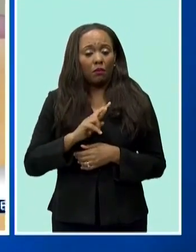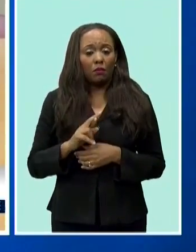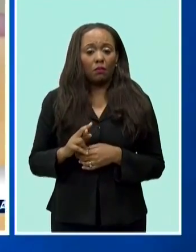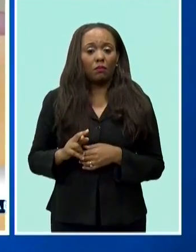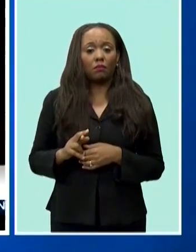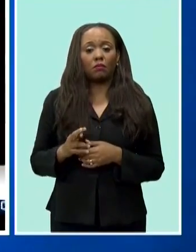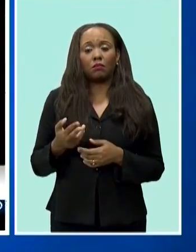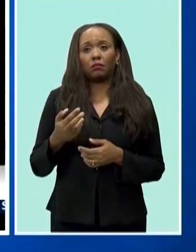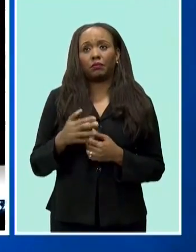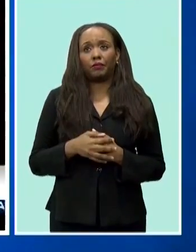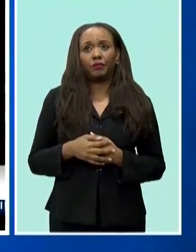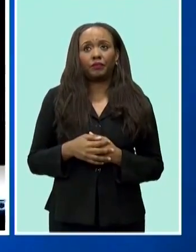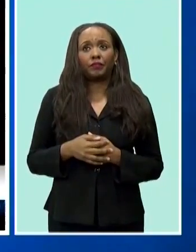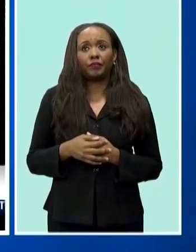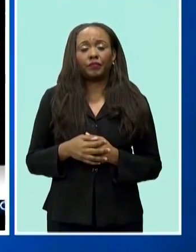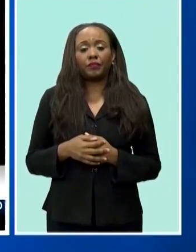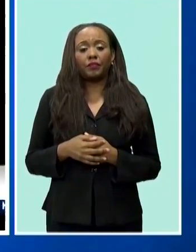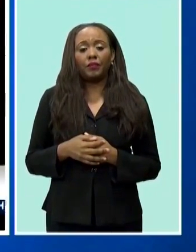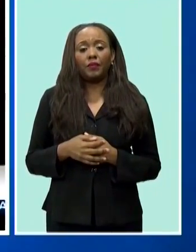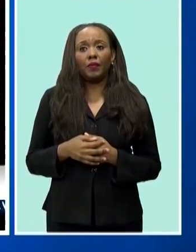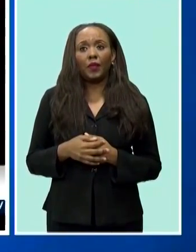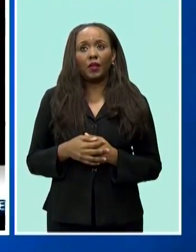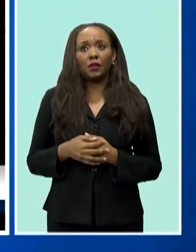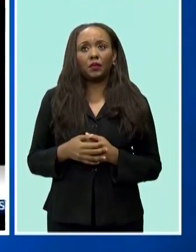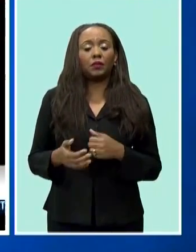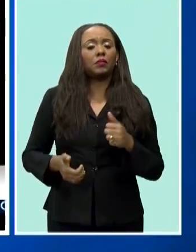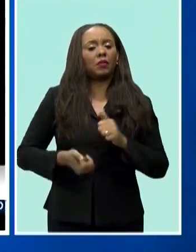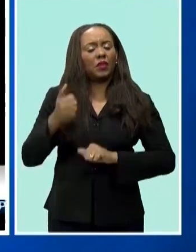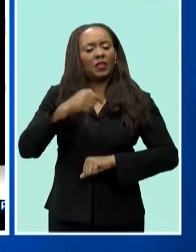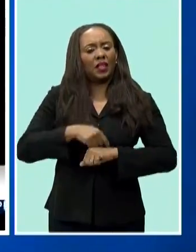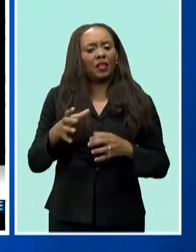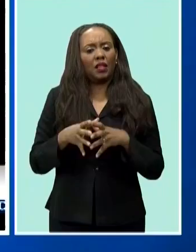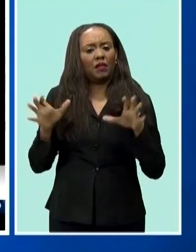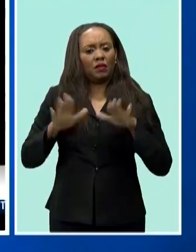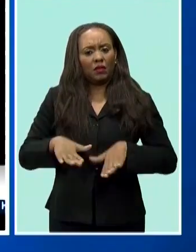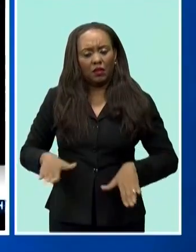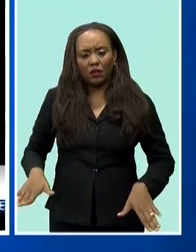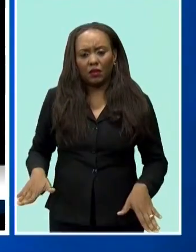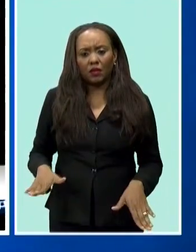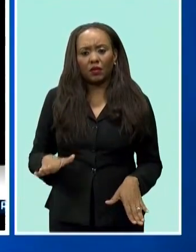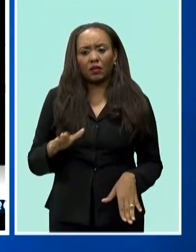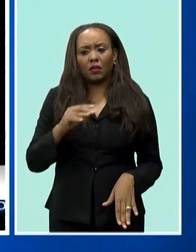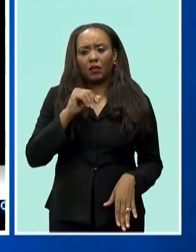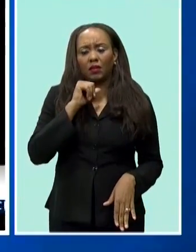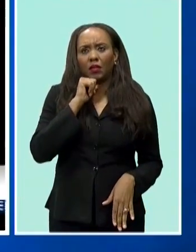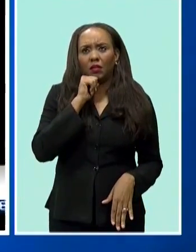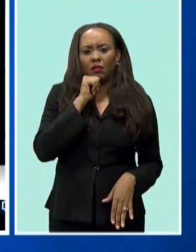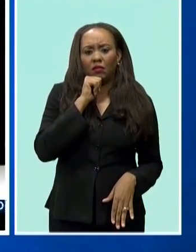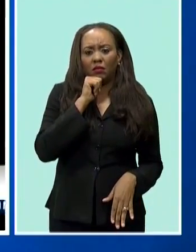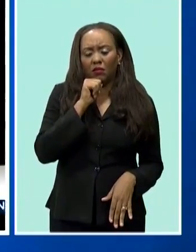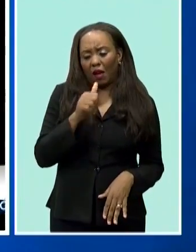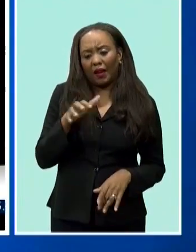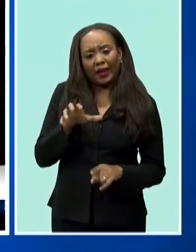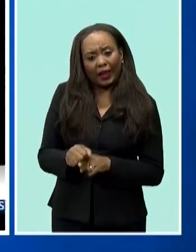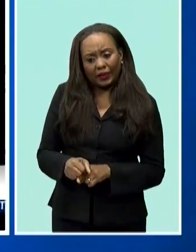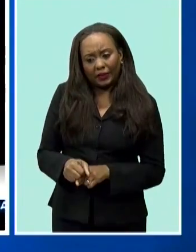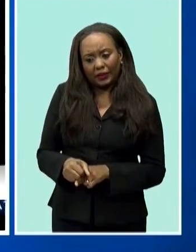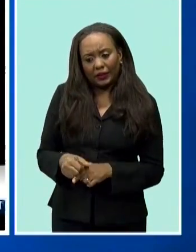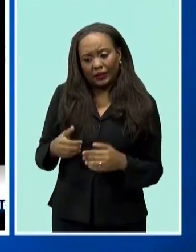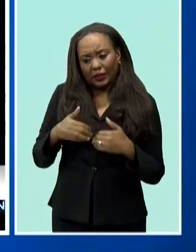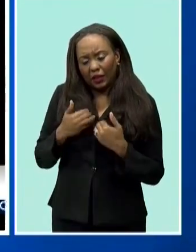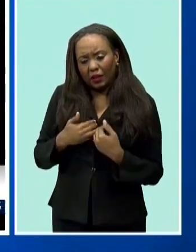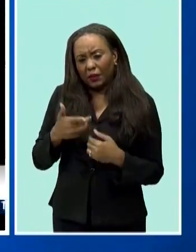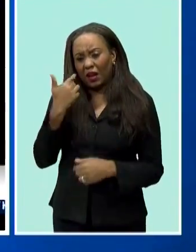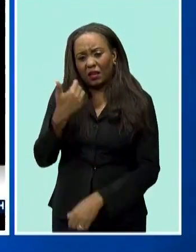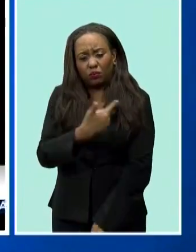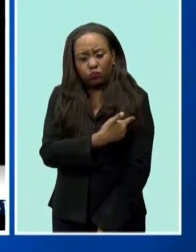it, you know? In most cases, a lot of our children are not getting that from, they are very young, because you know that they get a lot of